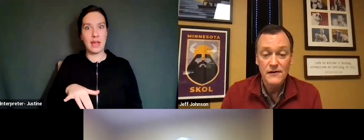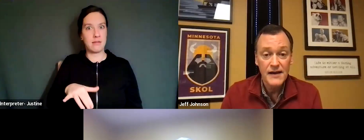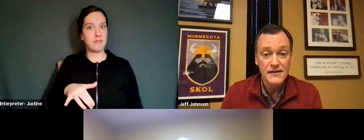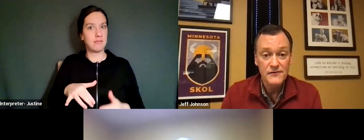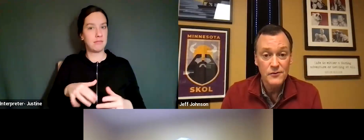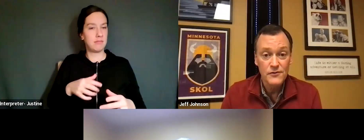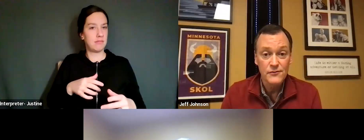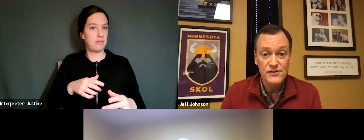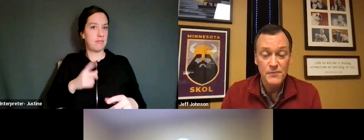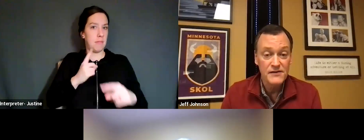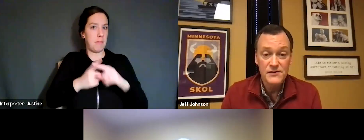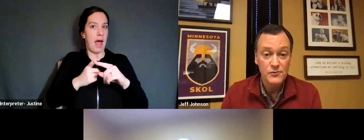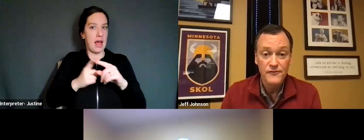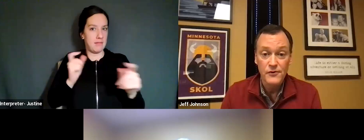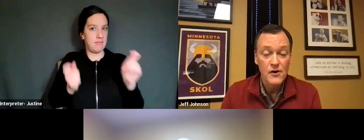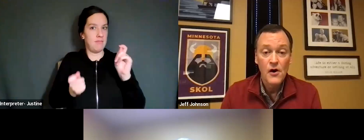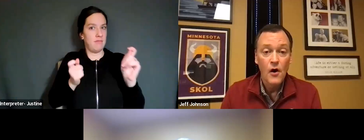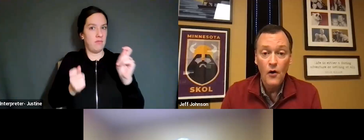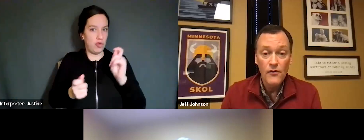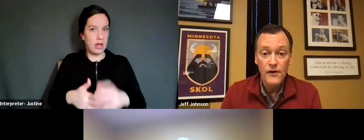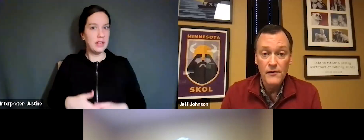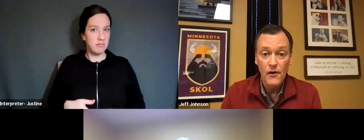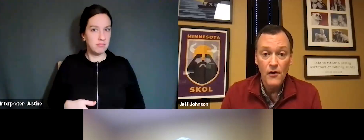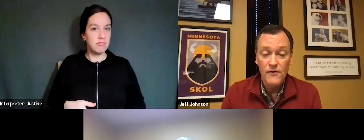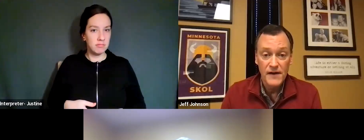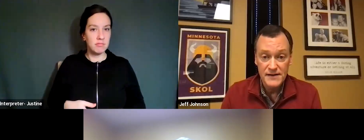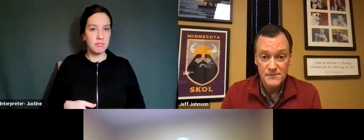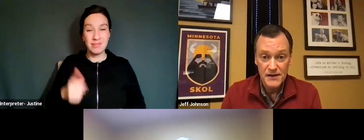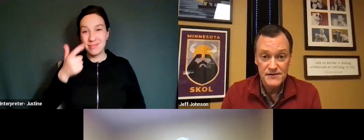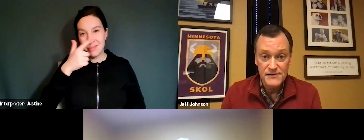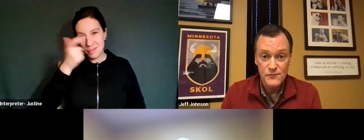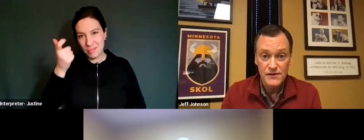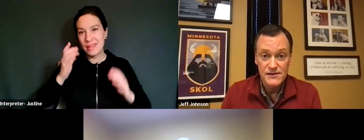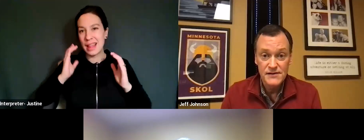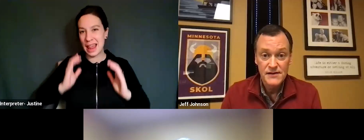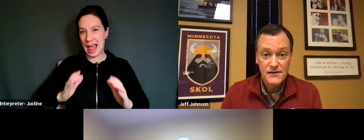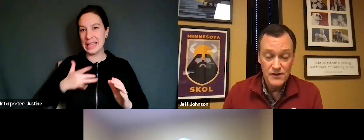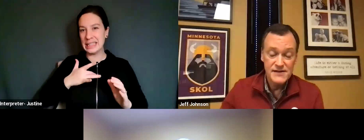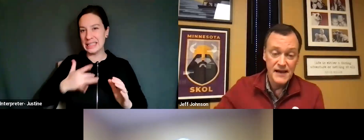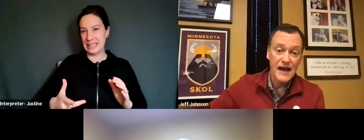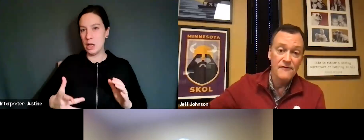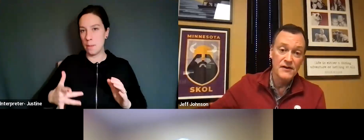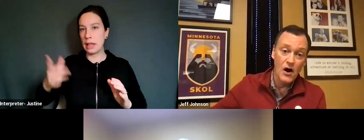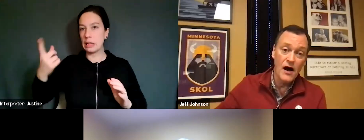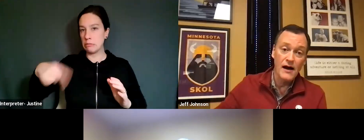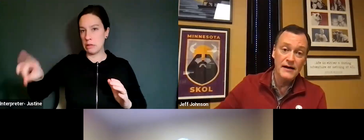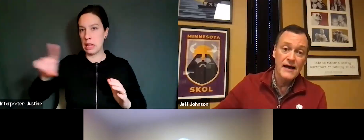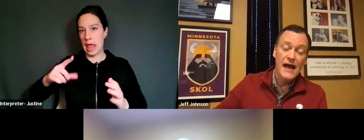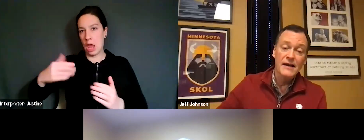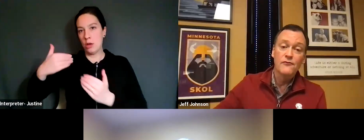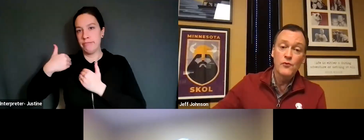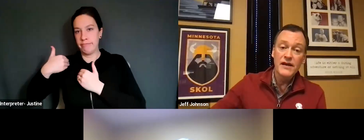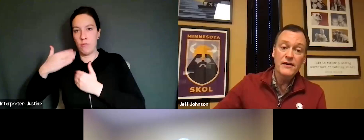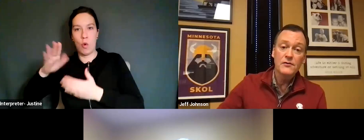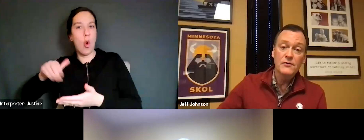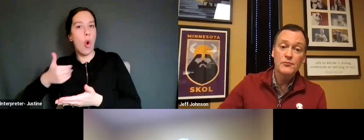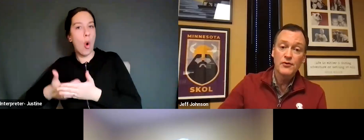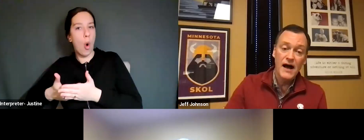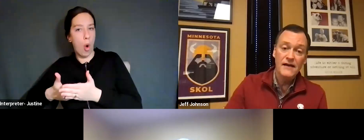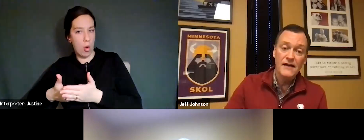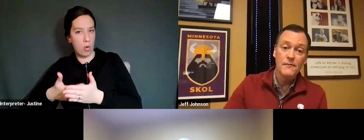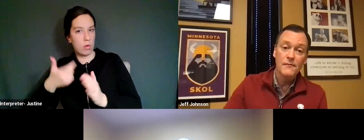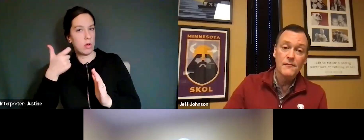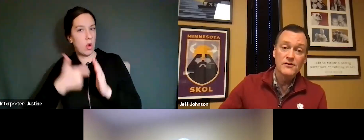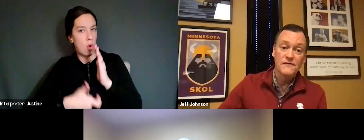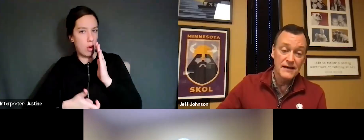because our clients, of course, are responsible for all the vet expenses once they have the dog. And if we could